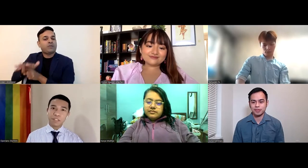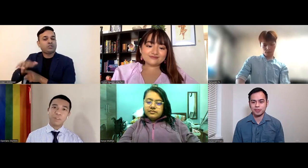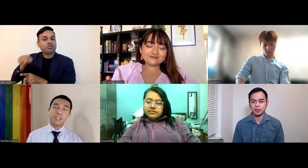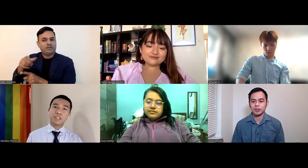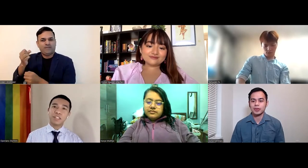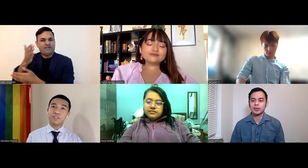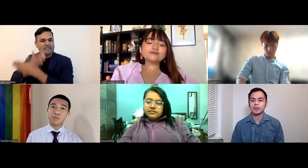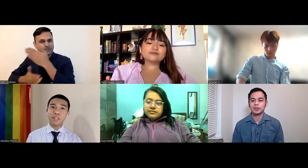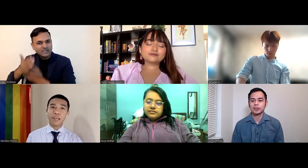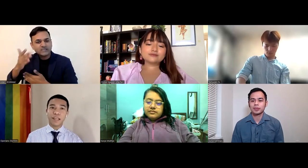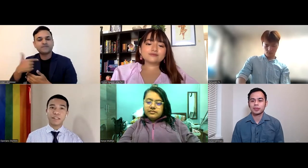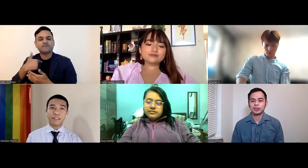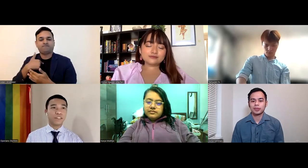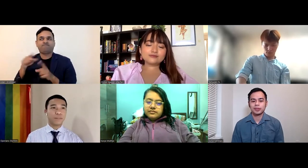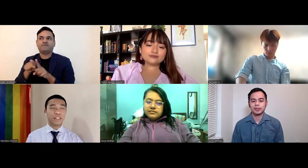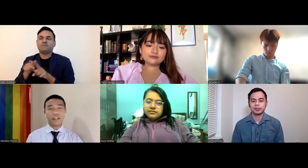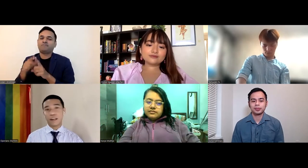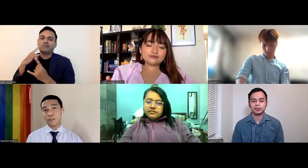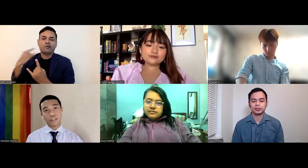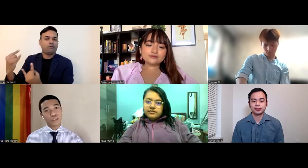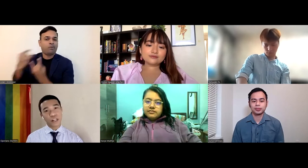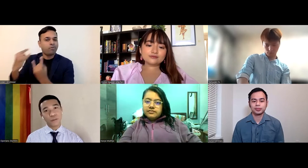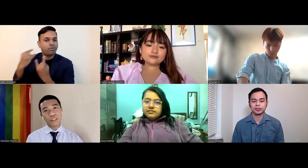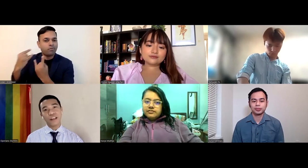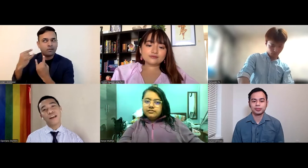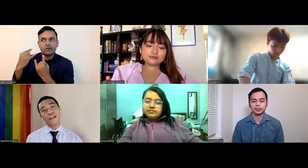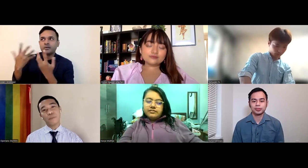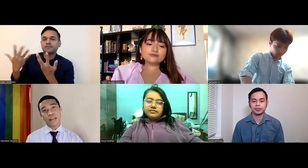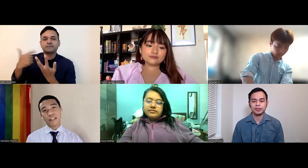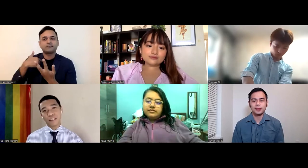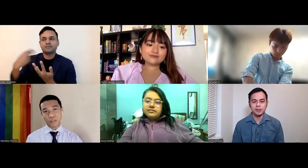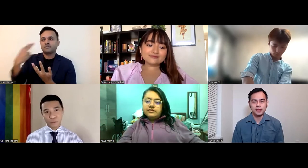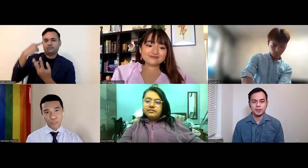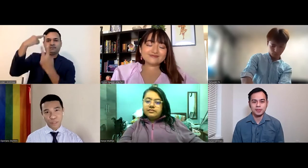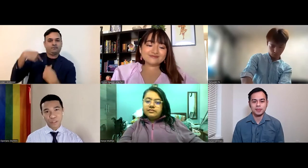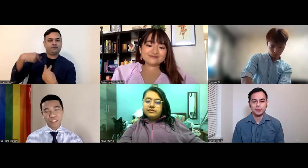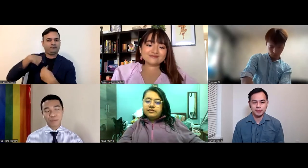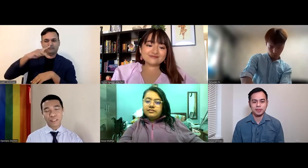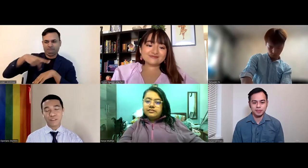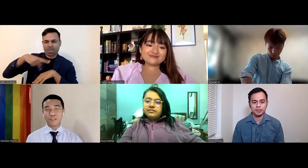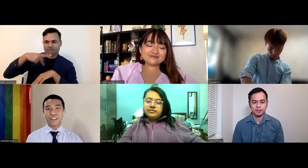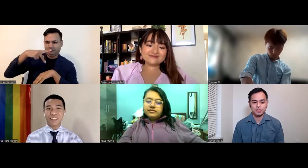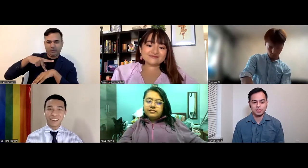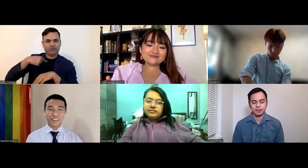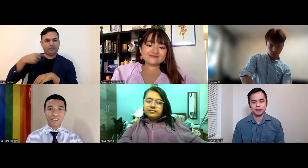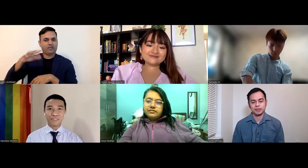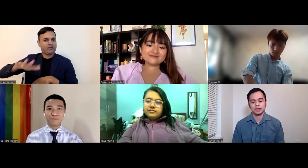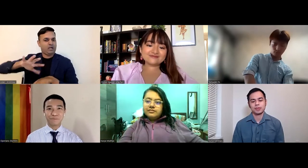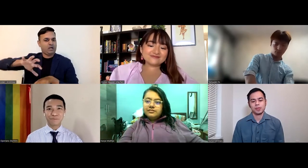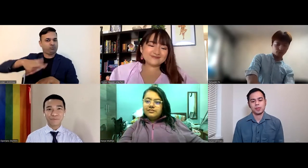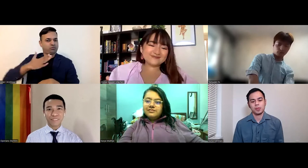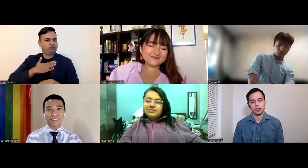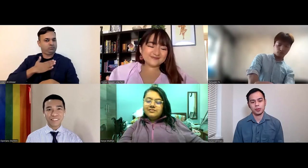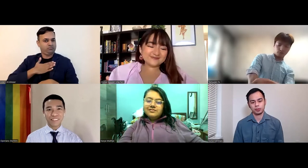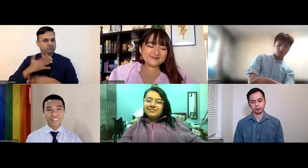double form of discrimination in school, and this is something that I would like to share with the panel and with the participants. Thank you.